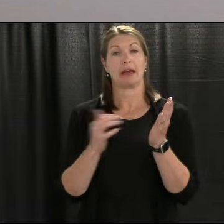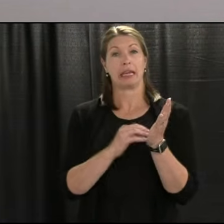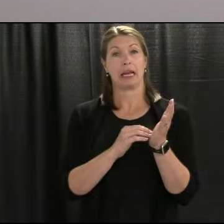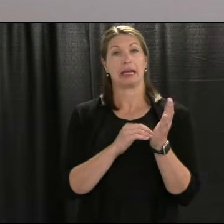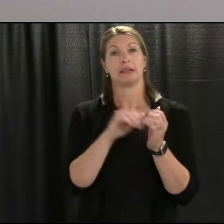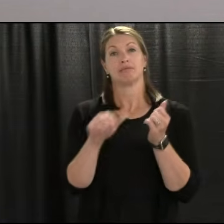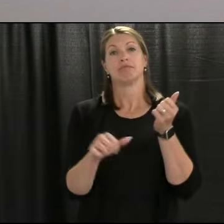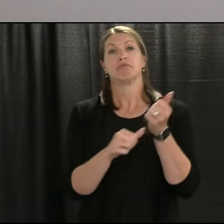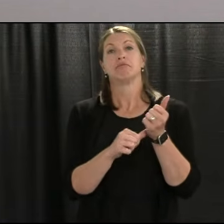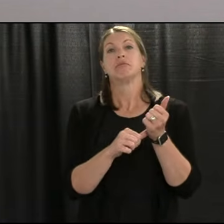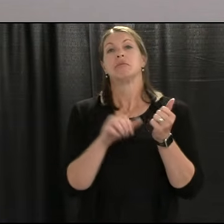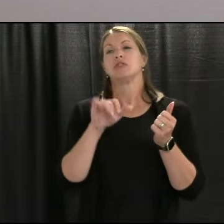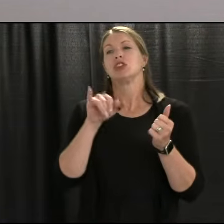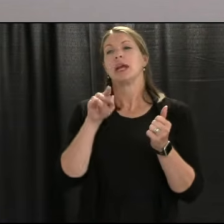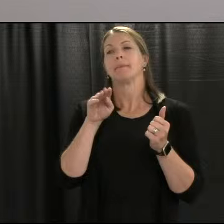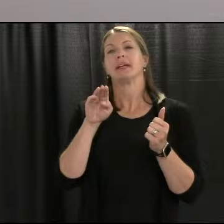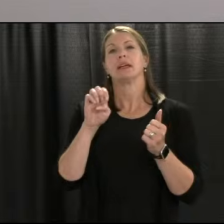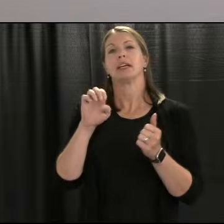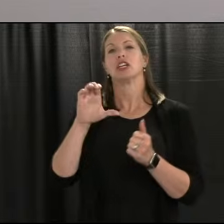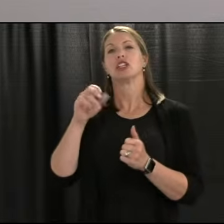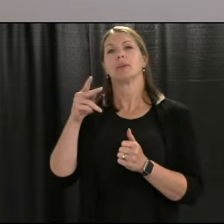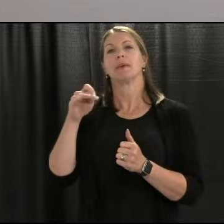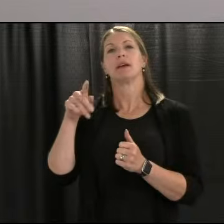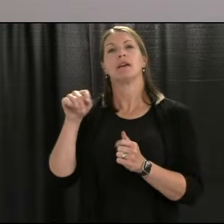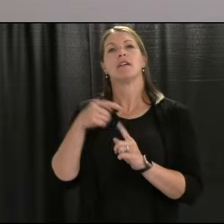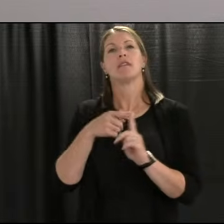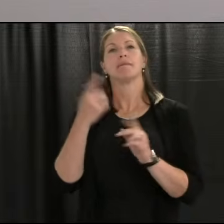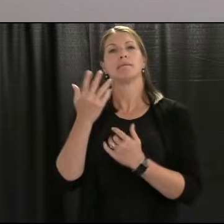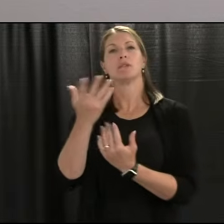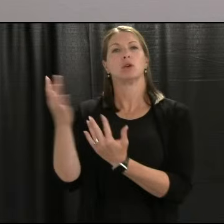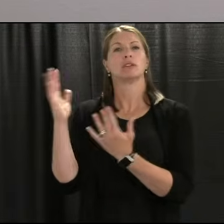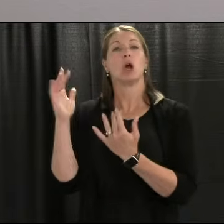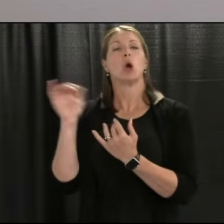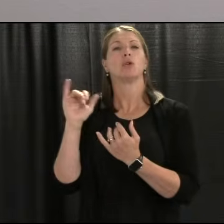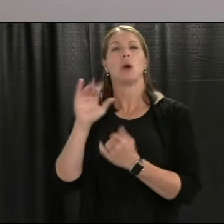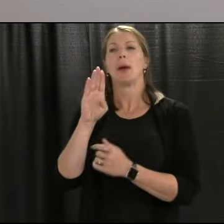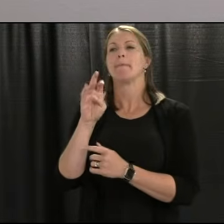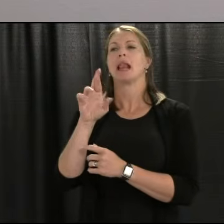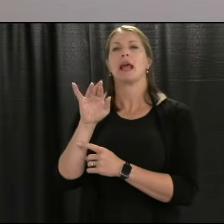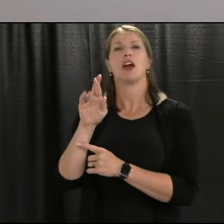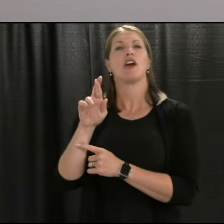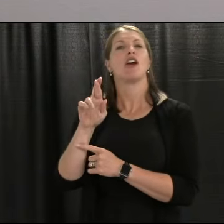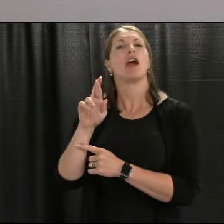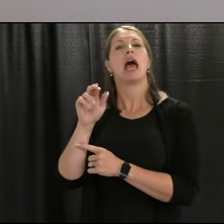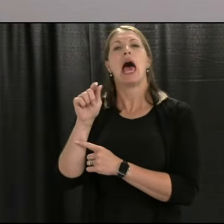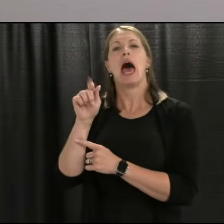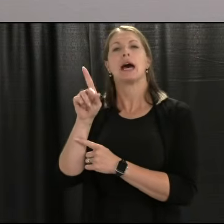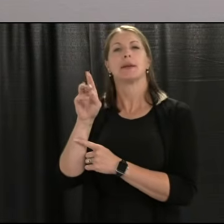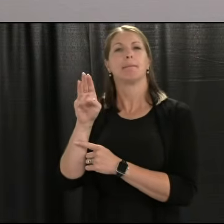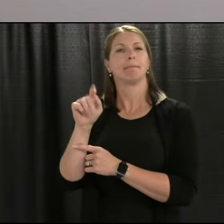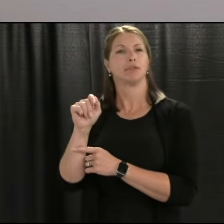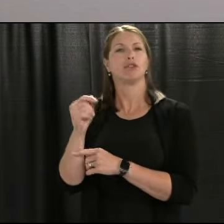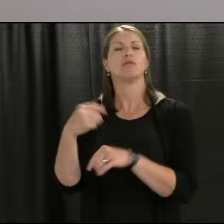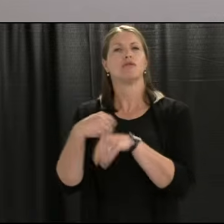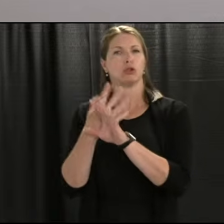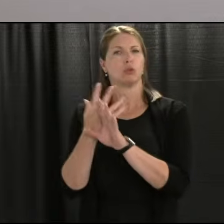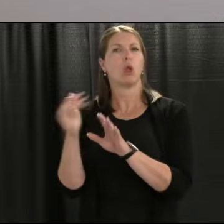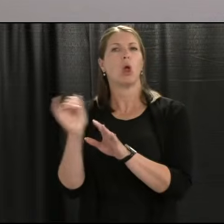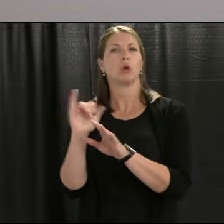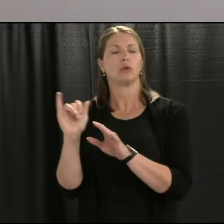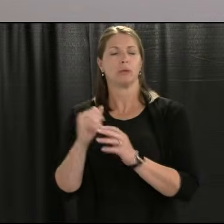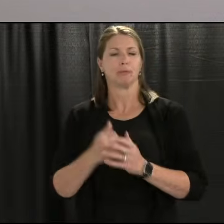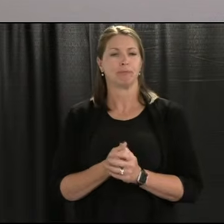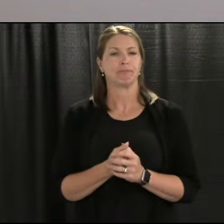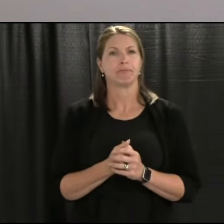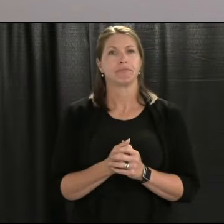Minister of Forestry, and Blair Adams from the department is online there as well. Continues to be